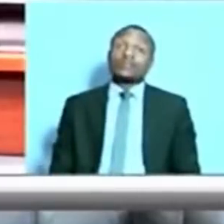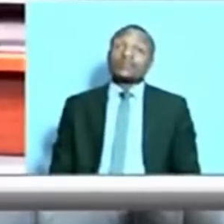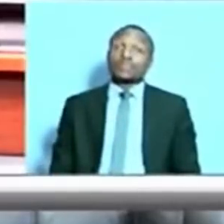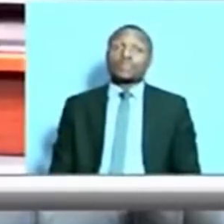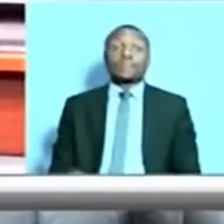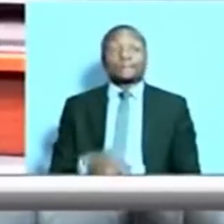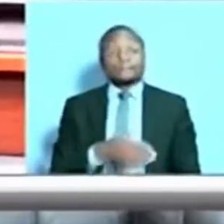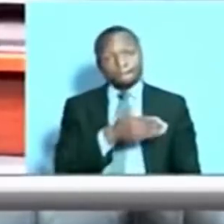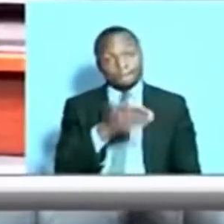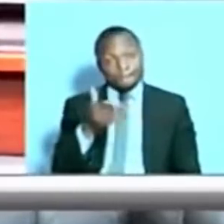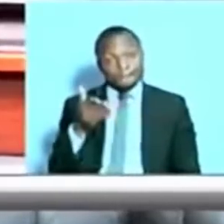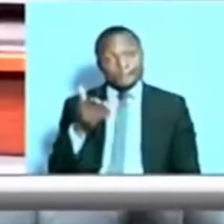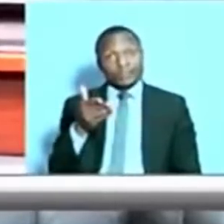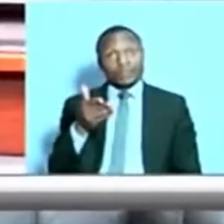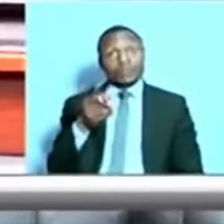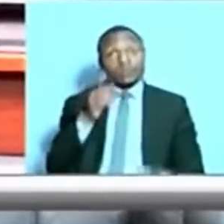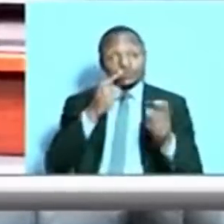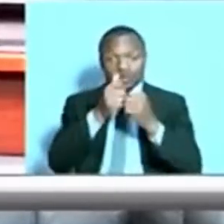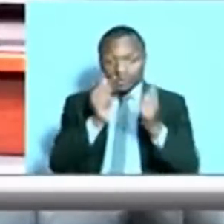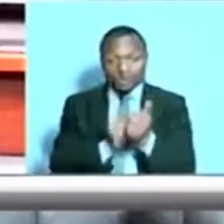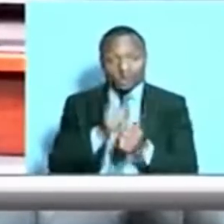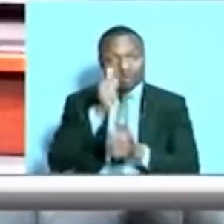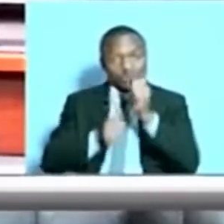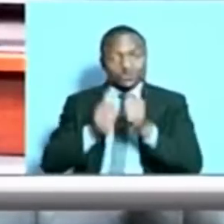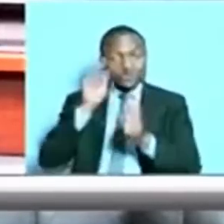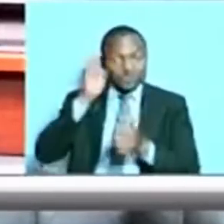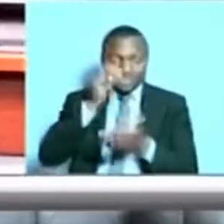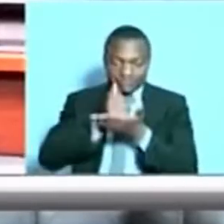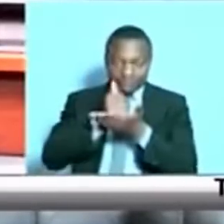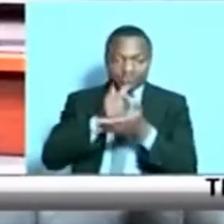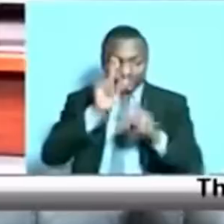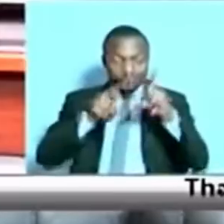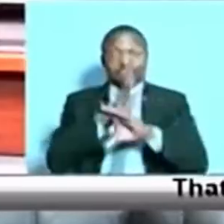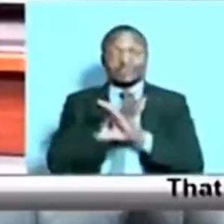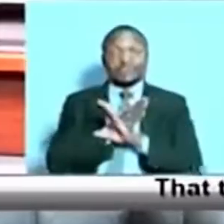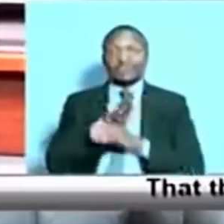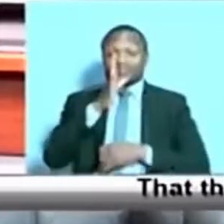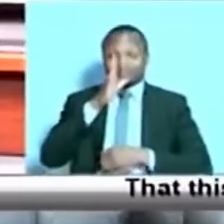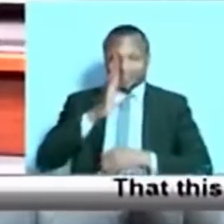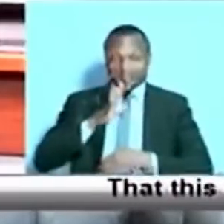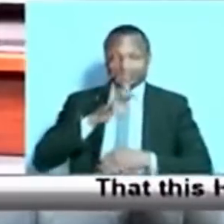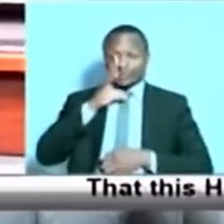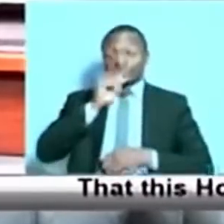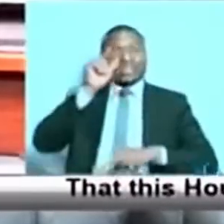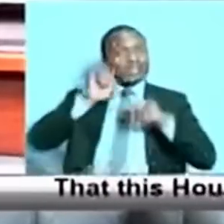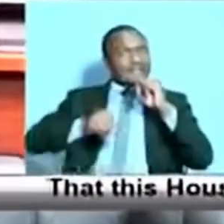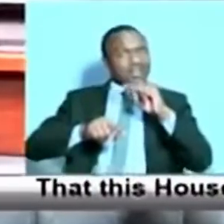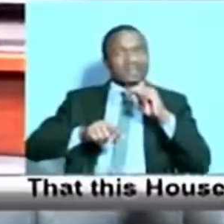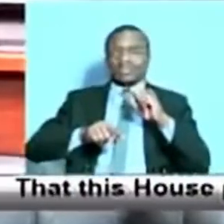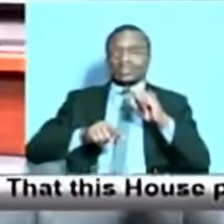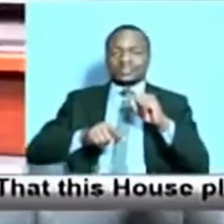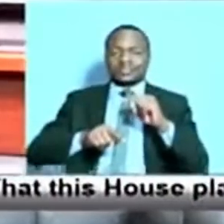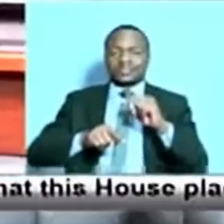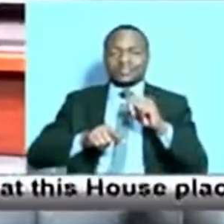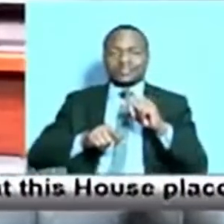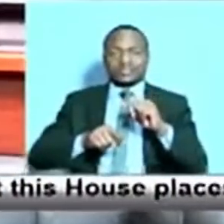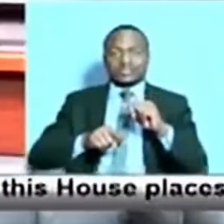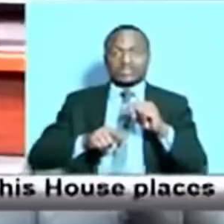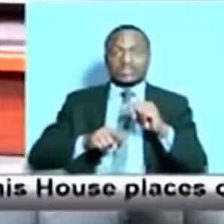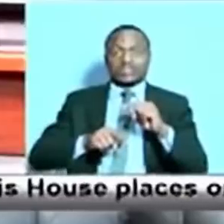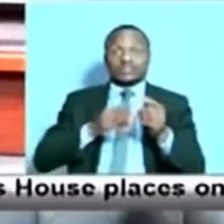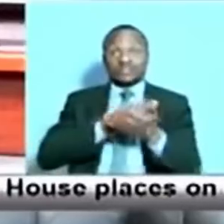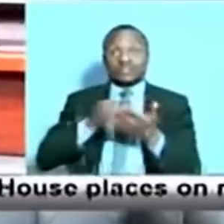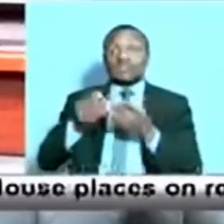propagate that which will help the Zambian people. Madam Speaker, I cannot overemphasize the